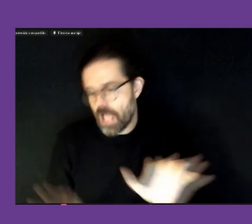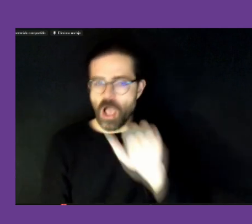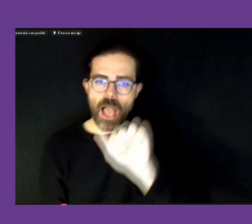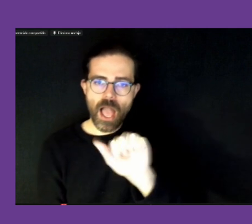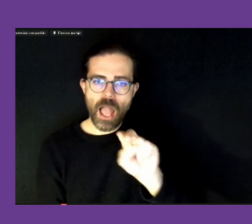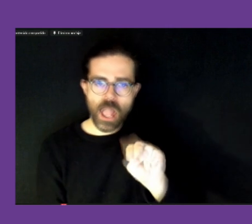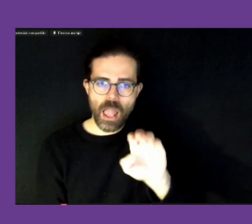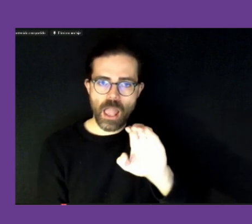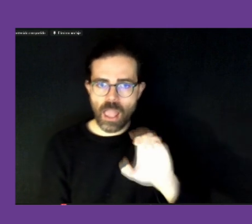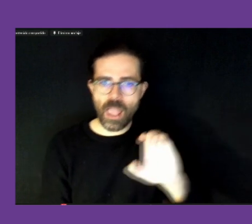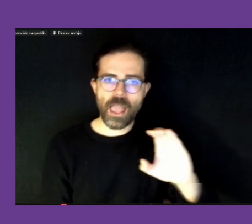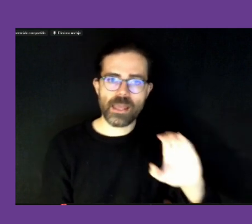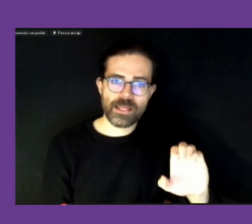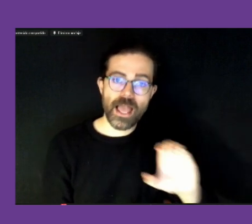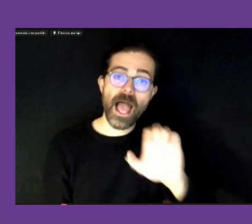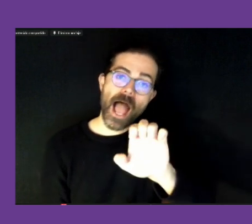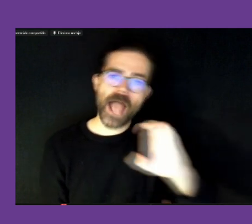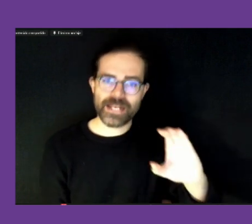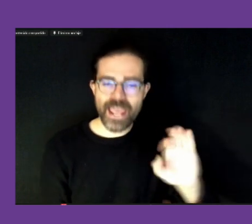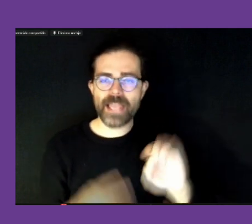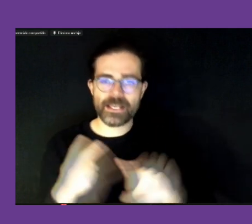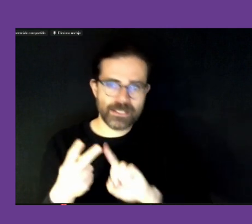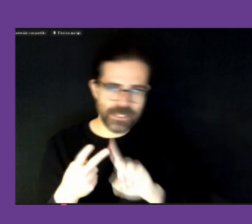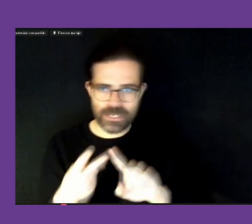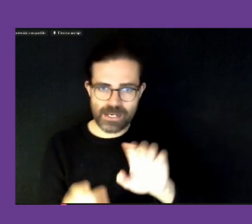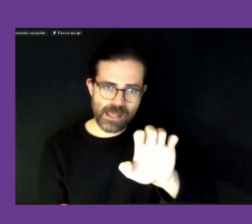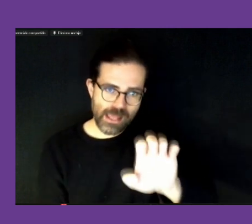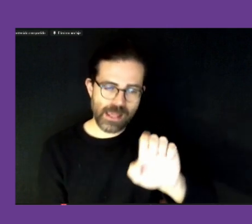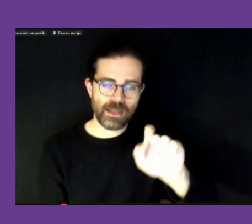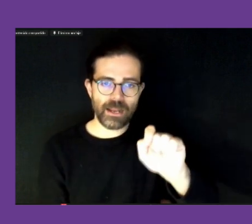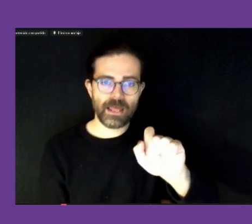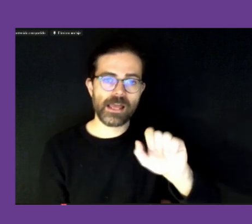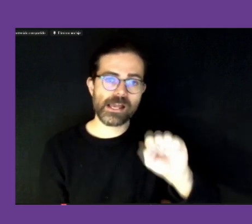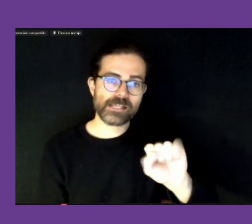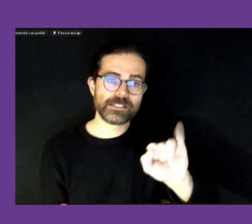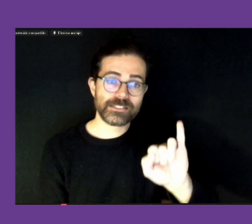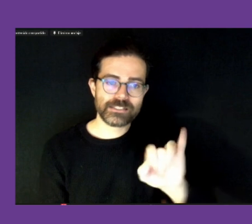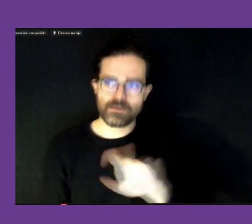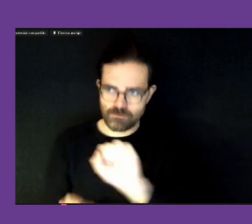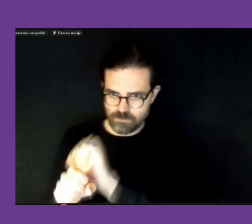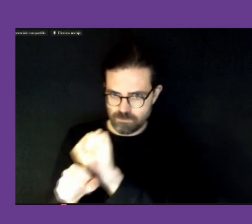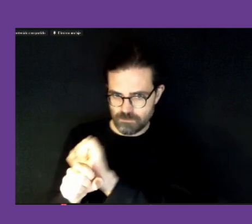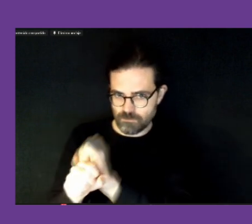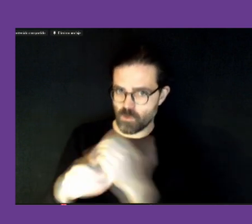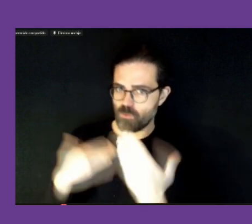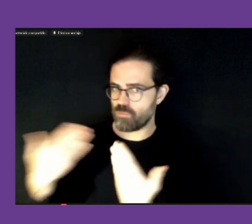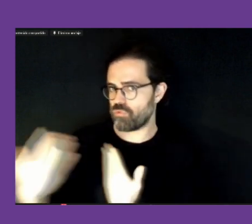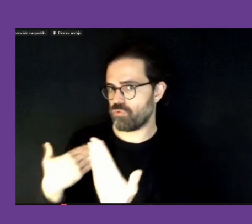the organization for standardization in ICT mostly. Next slide, please.